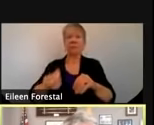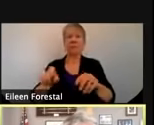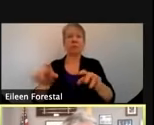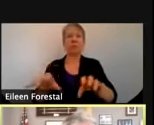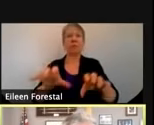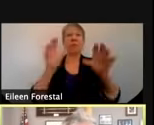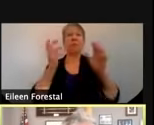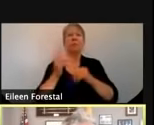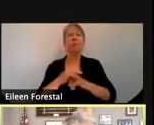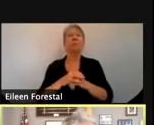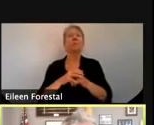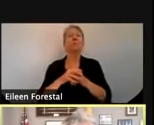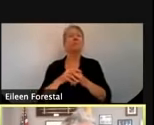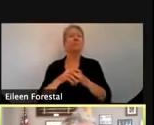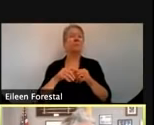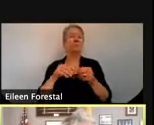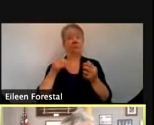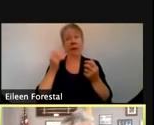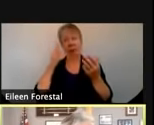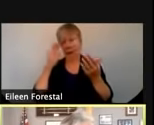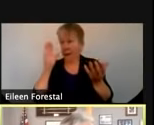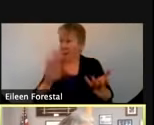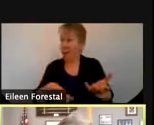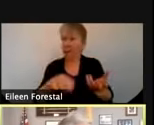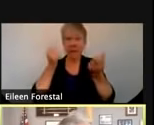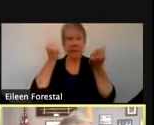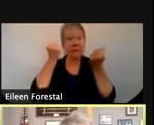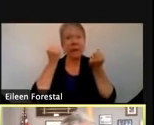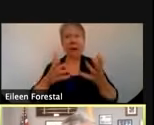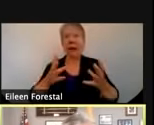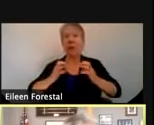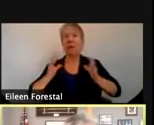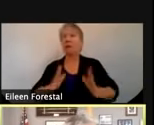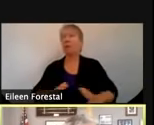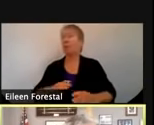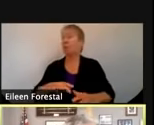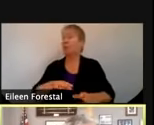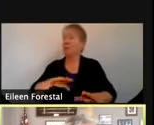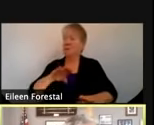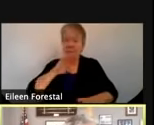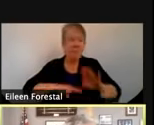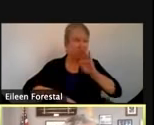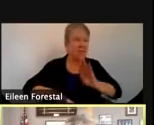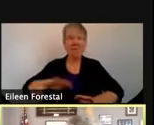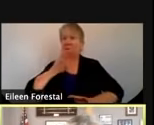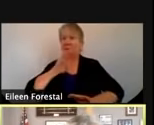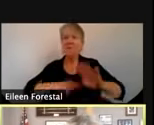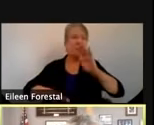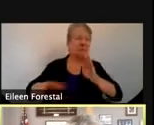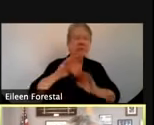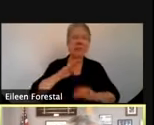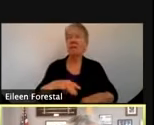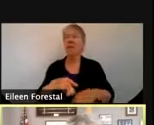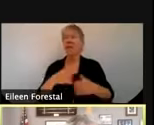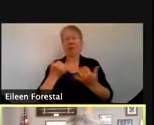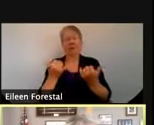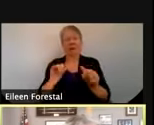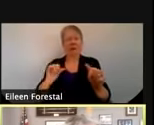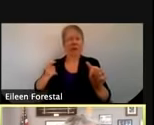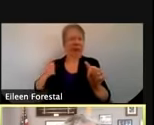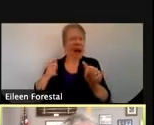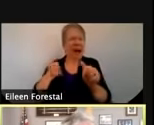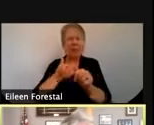from the COVID-19 backlog. This has been an incredibly stressful time for our customers, as well as for our